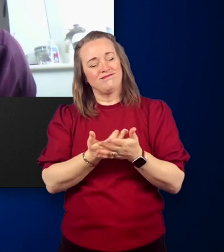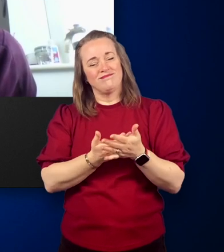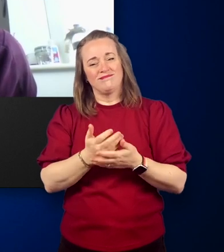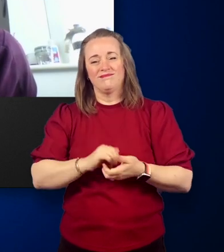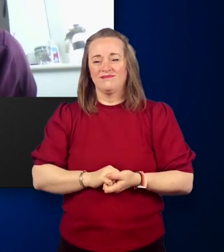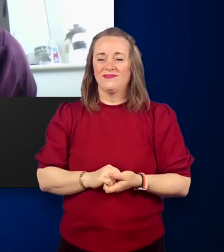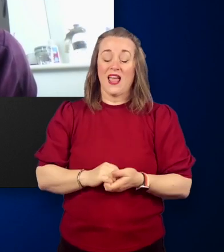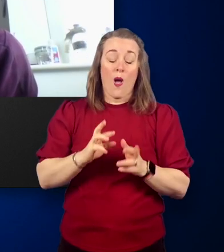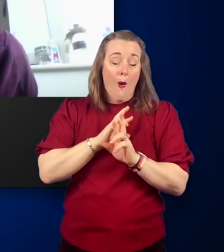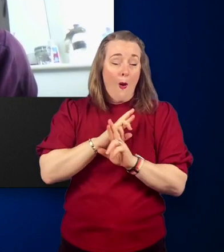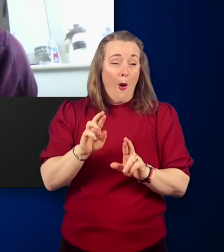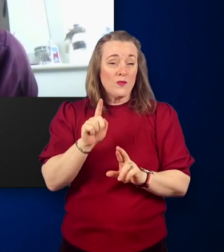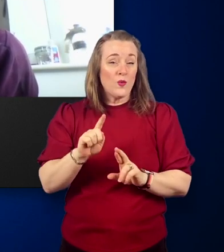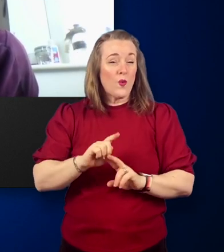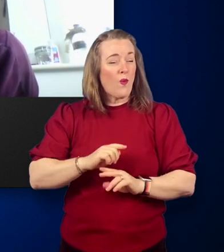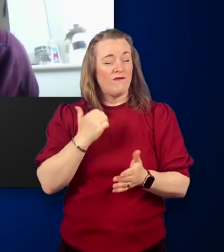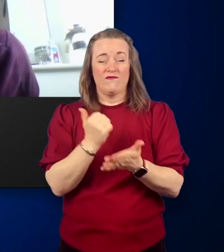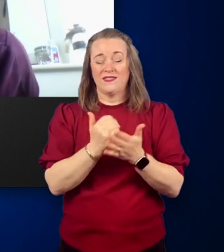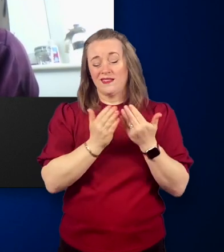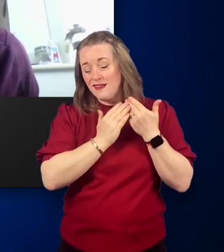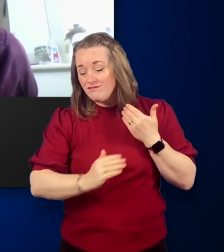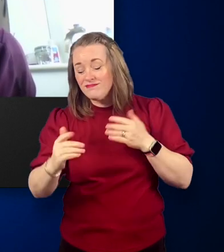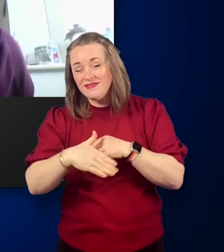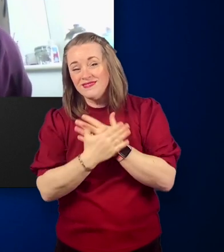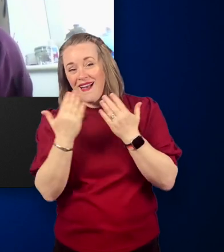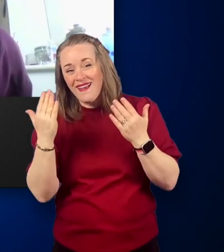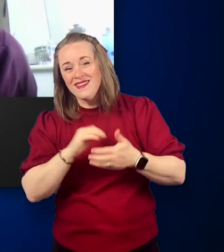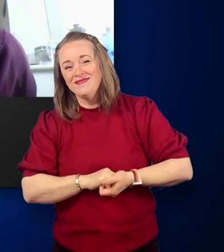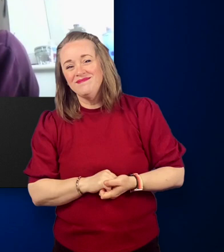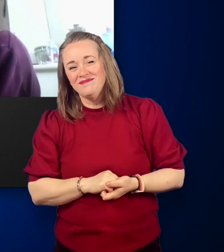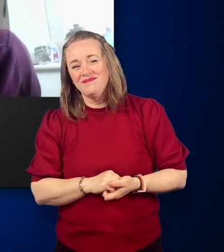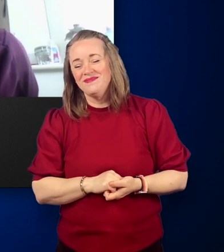and I hope you have a great rest of the day, and